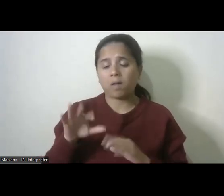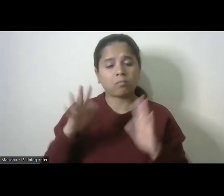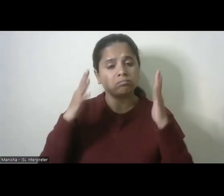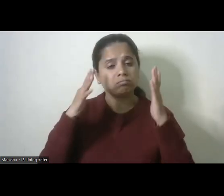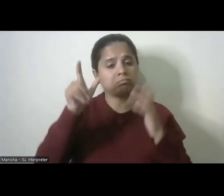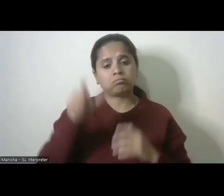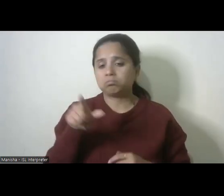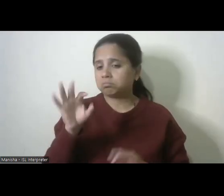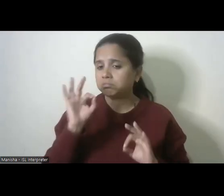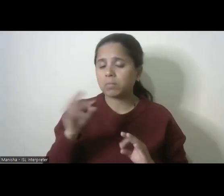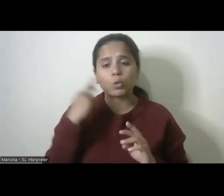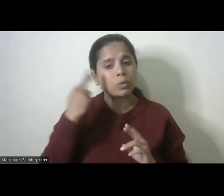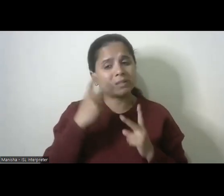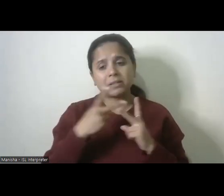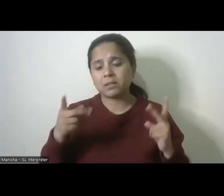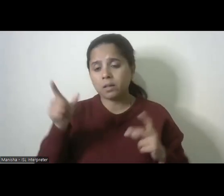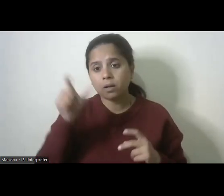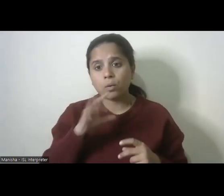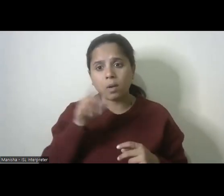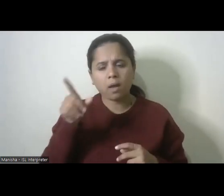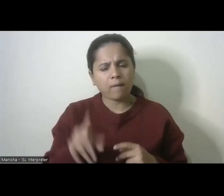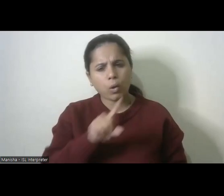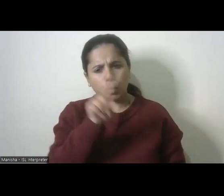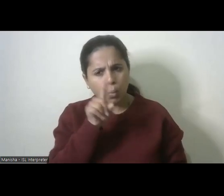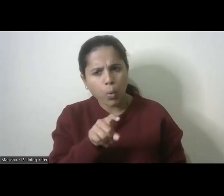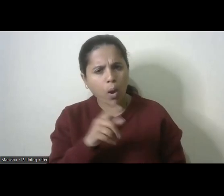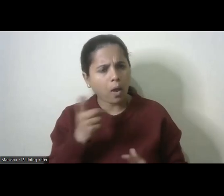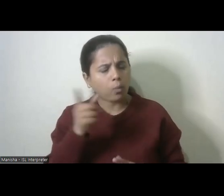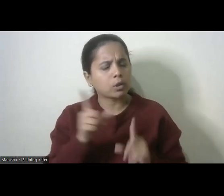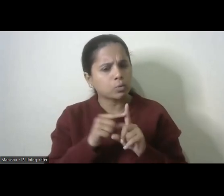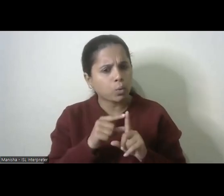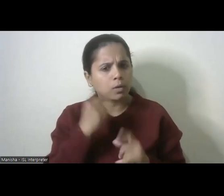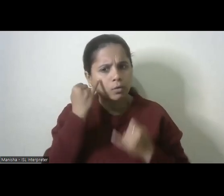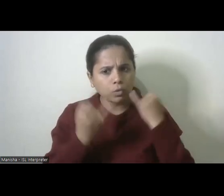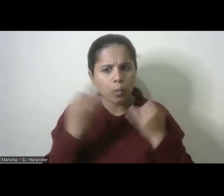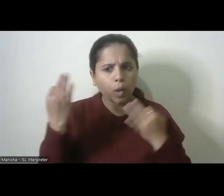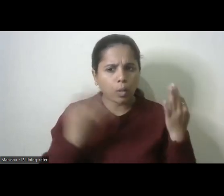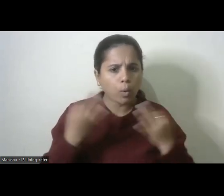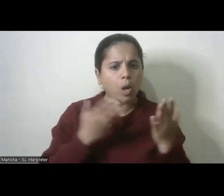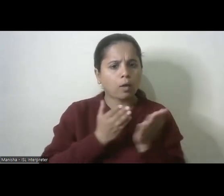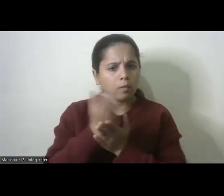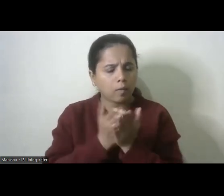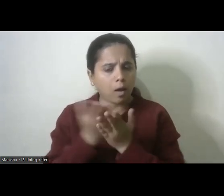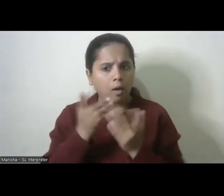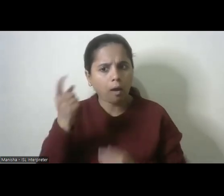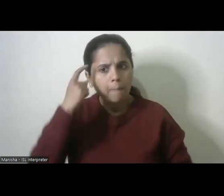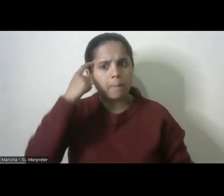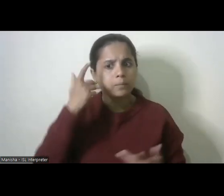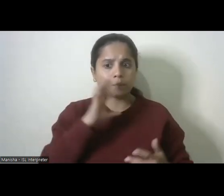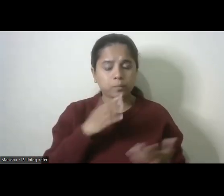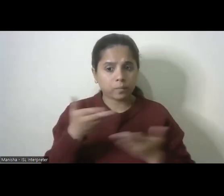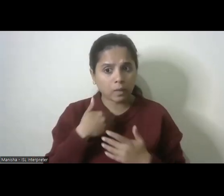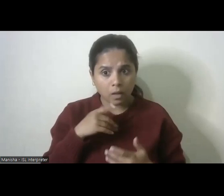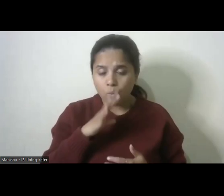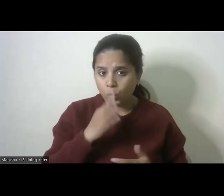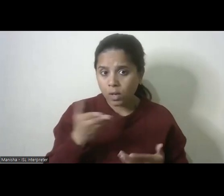reasons, including the fact that he was critically questioning the paths he took, searching for new ways when he realized that earlier ones